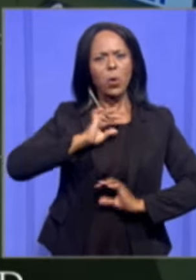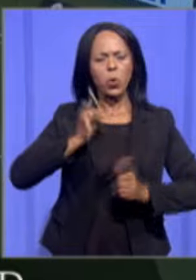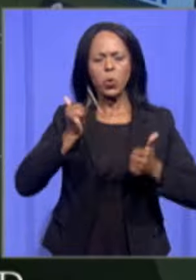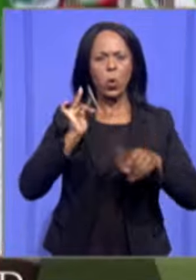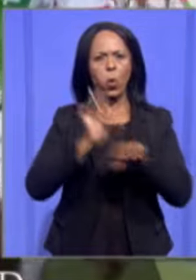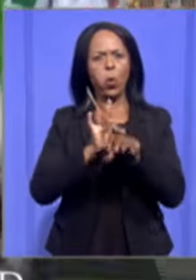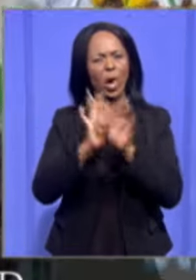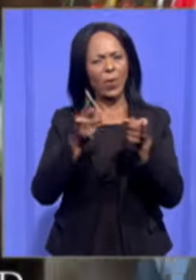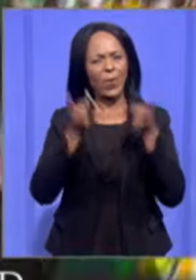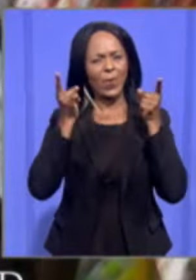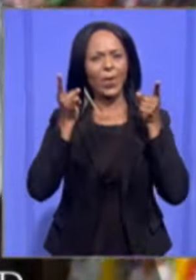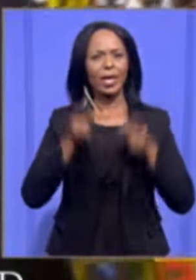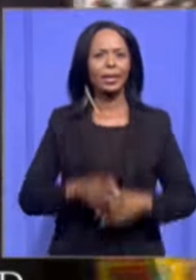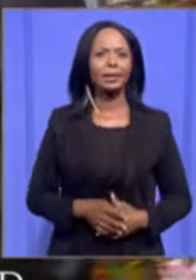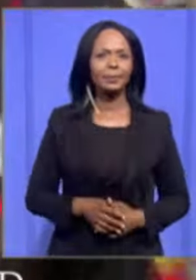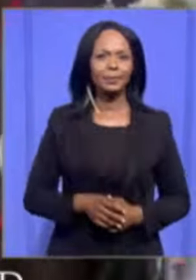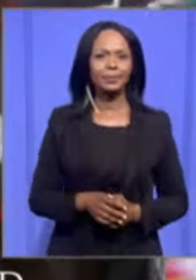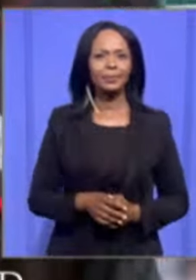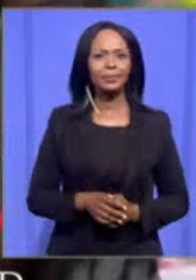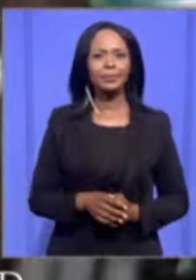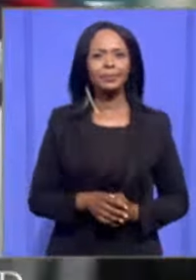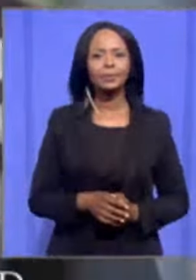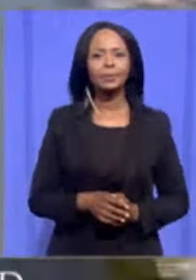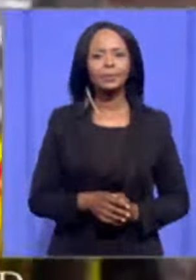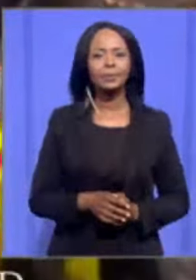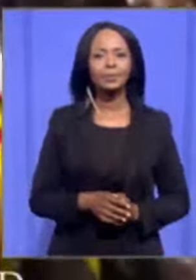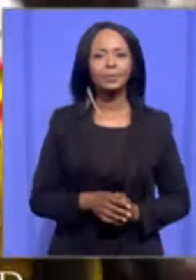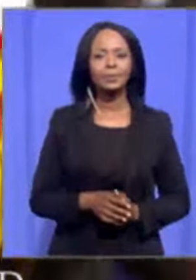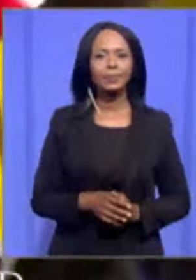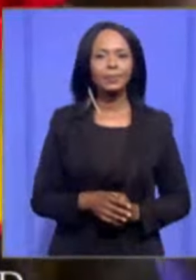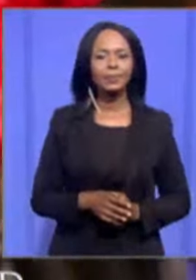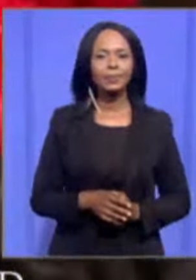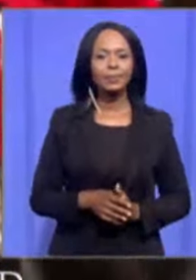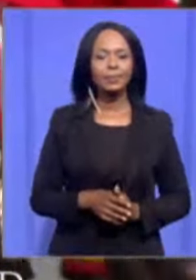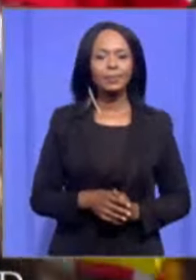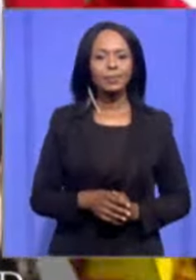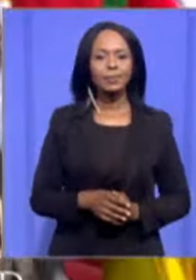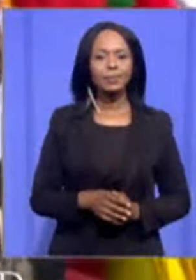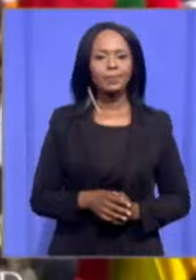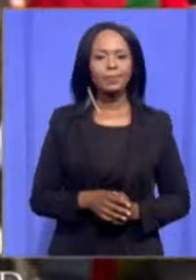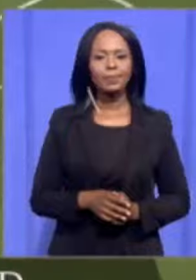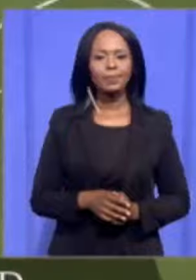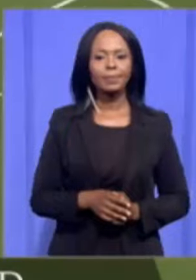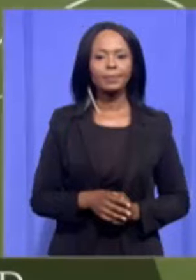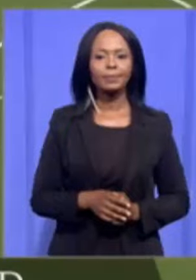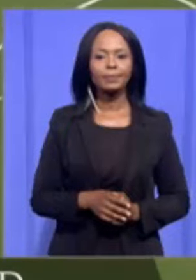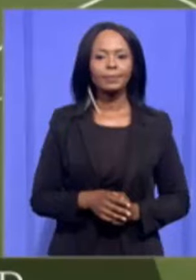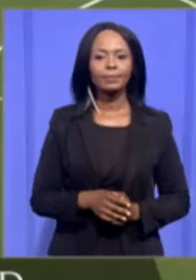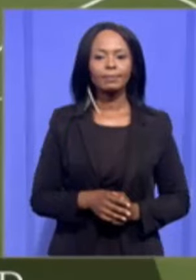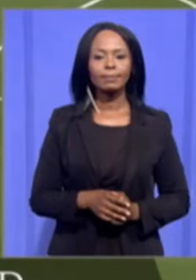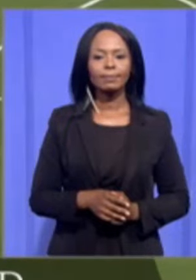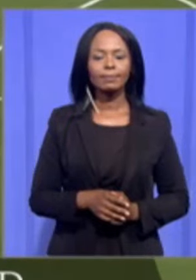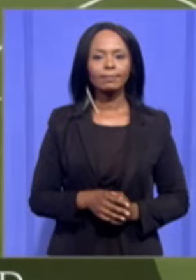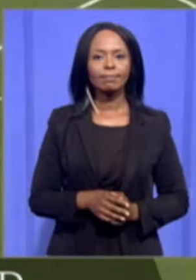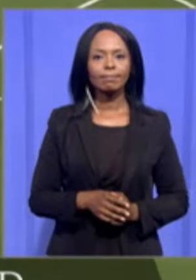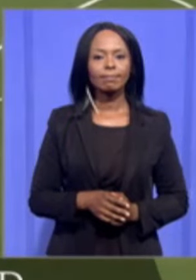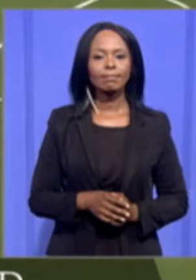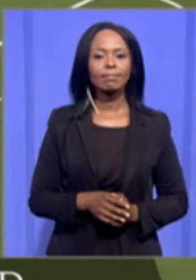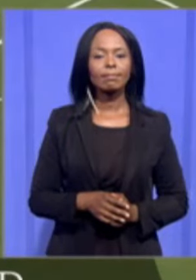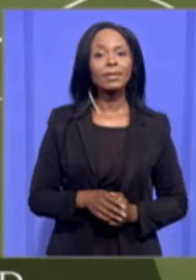Kofi! Sidi Buna with a strike that could so easily have put Mauritania in front. Moswaradino